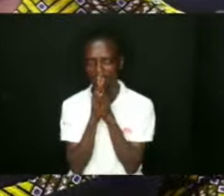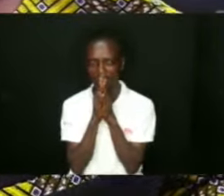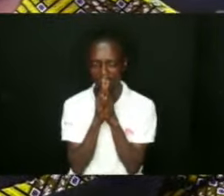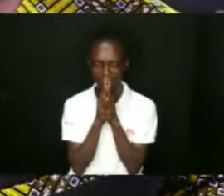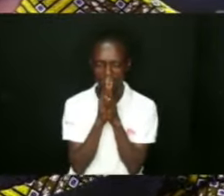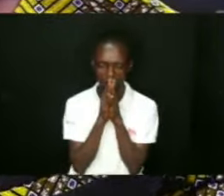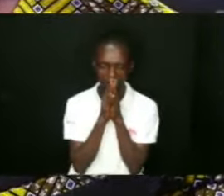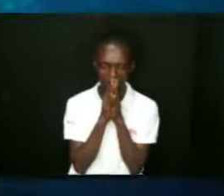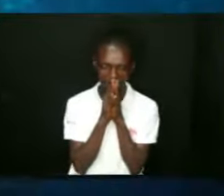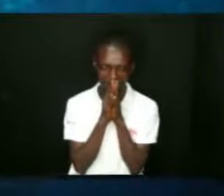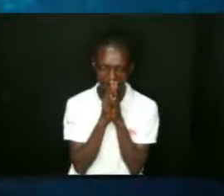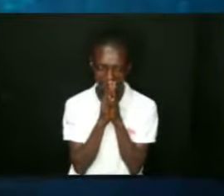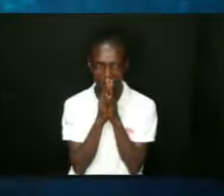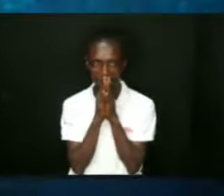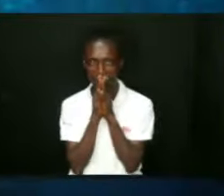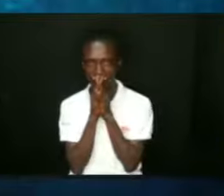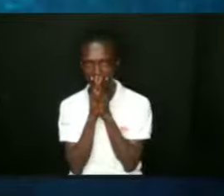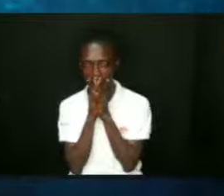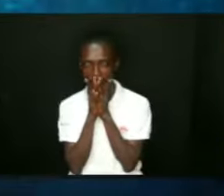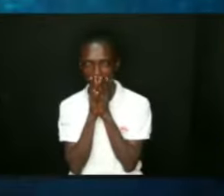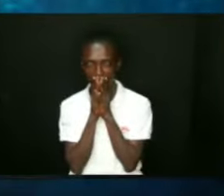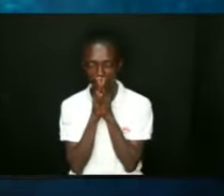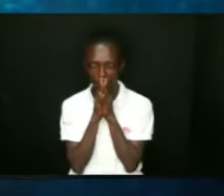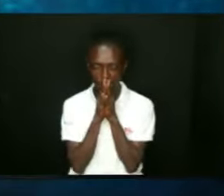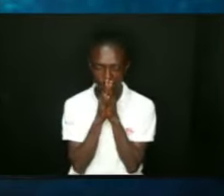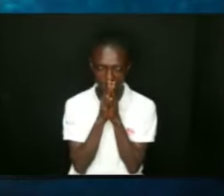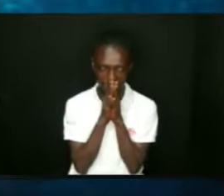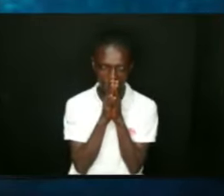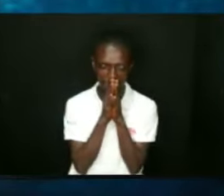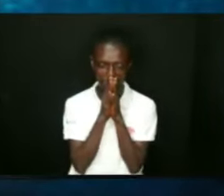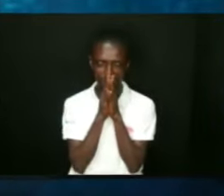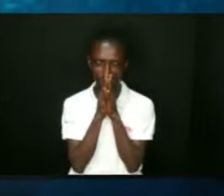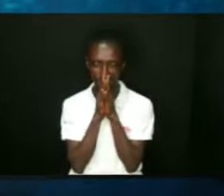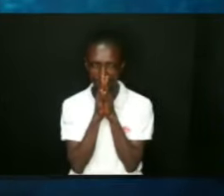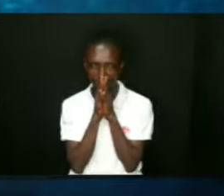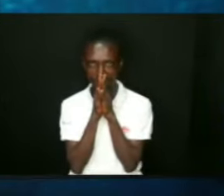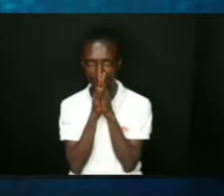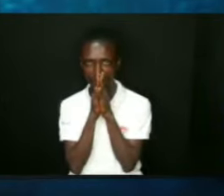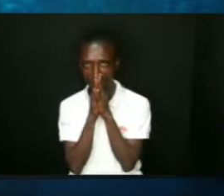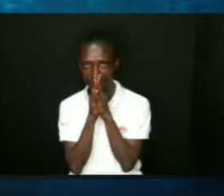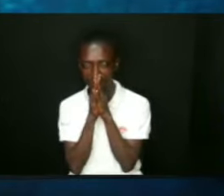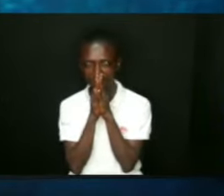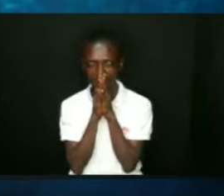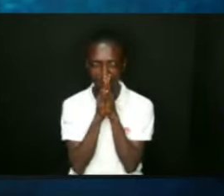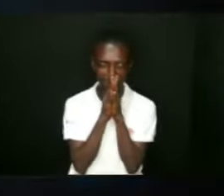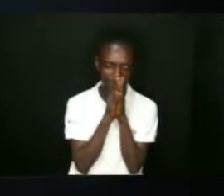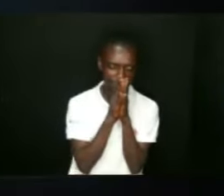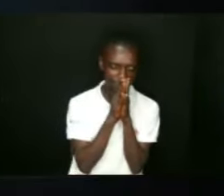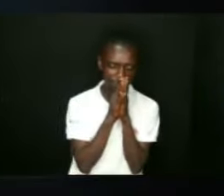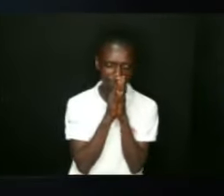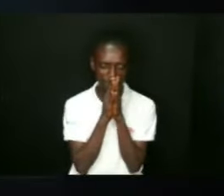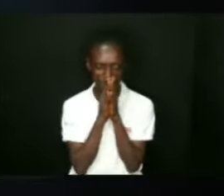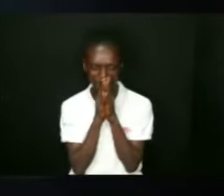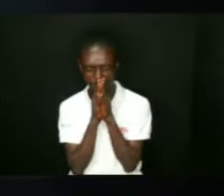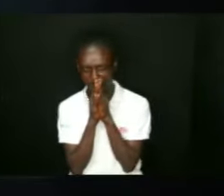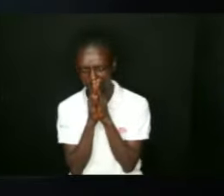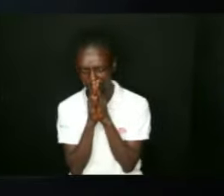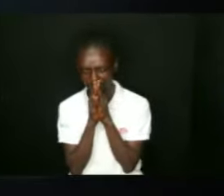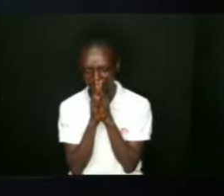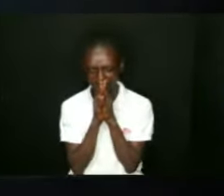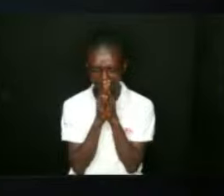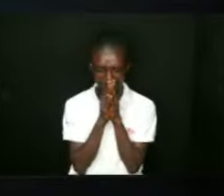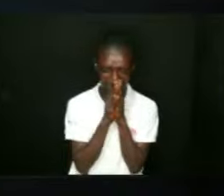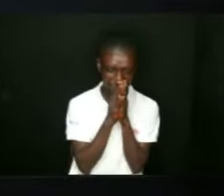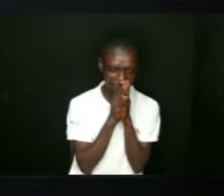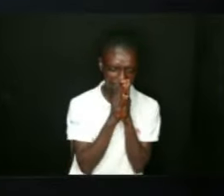heart, with a heart full of praise, rendering it unto your holy name. You alone deserve our thanks. You alone deserve our gratitude.